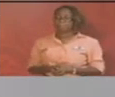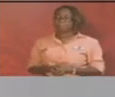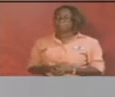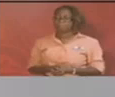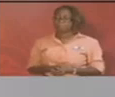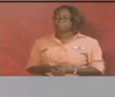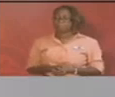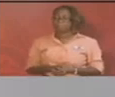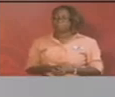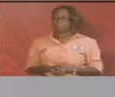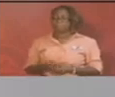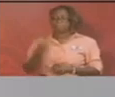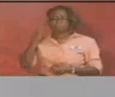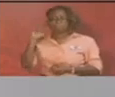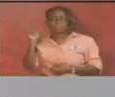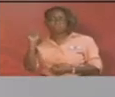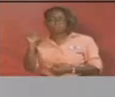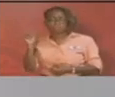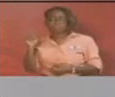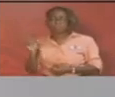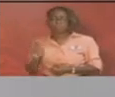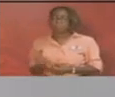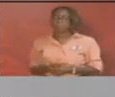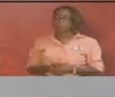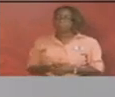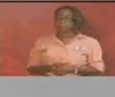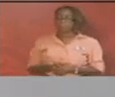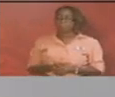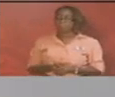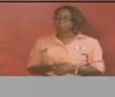Are we ready with 98.1?